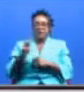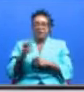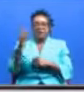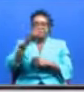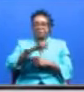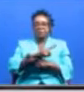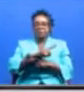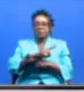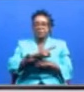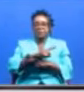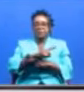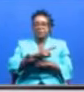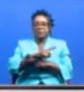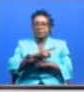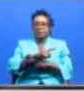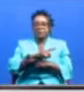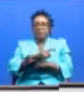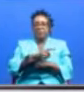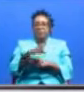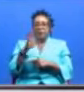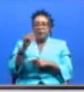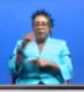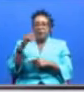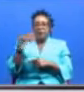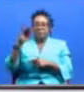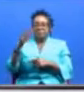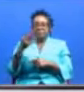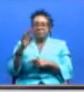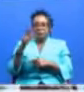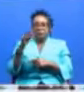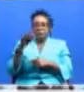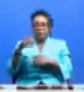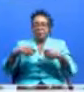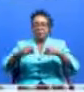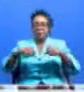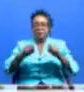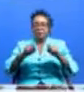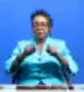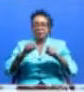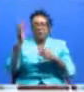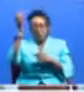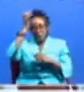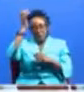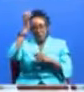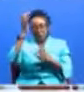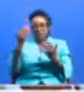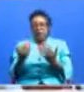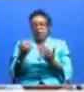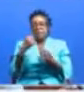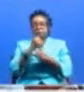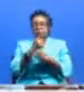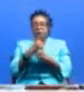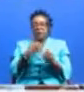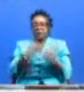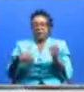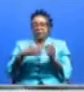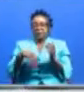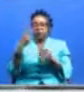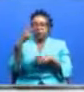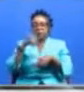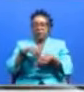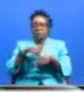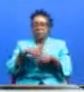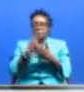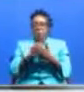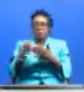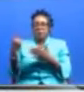For the last 6 years, Abraham Kipkemoi, a boda-boda rider in Eldoret, has been undergoing dialysis twice a week at